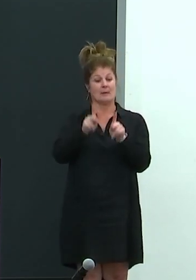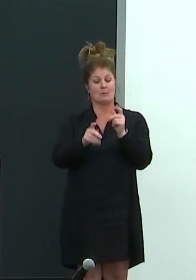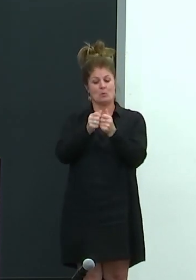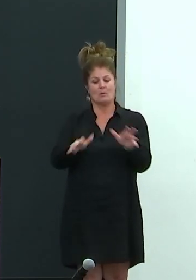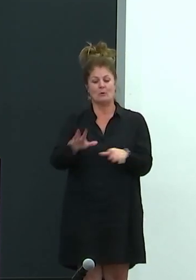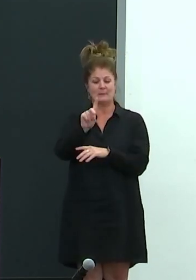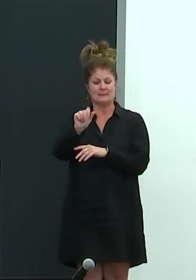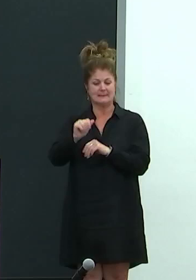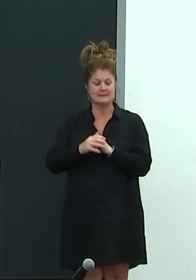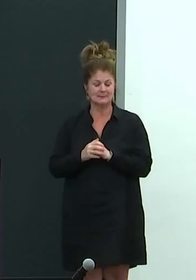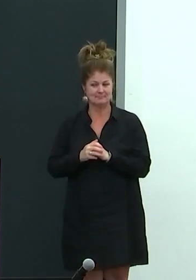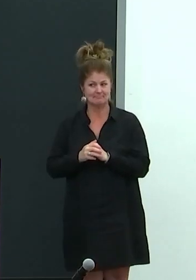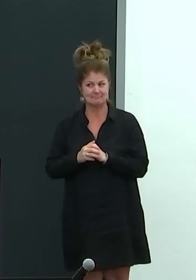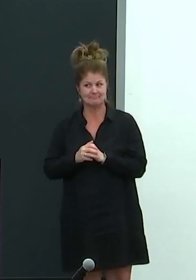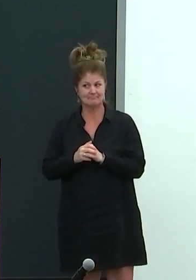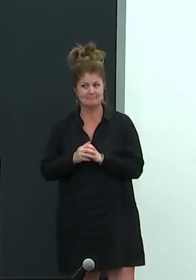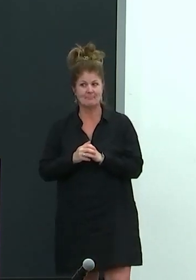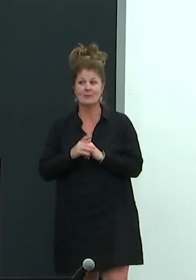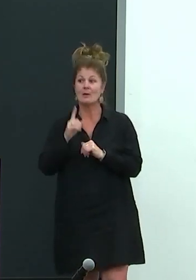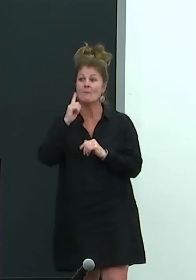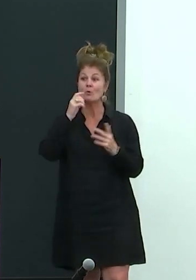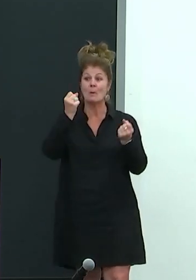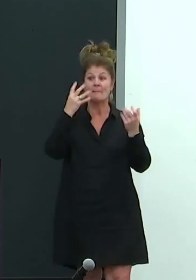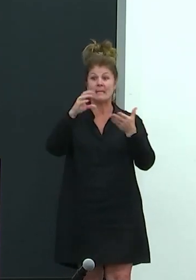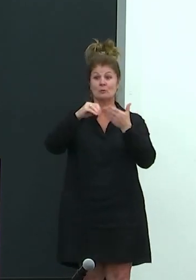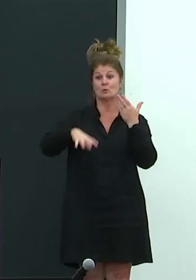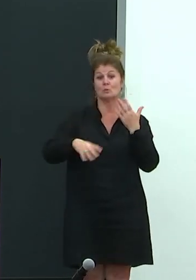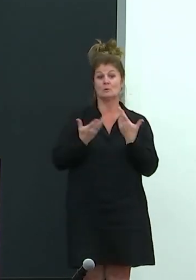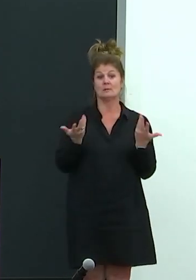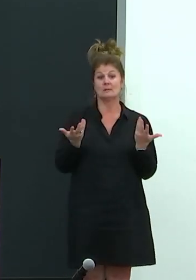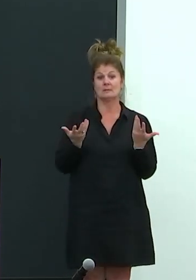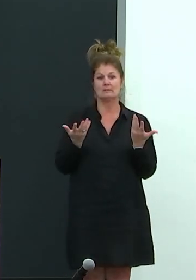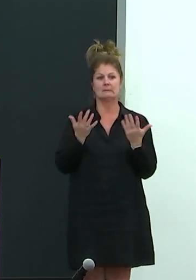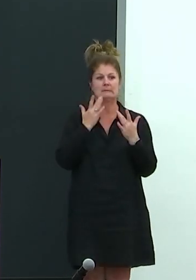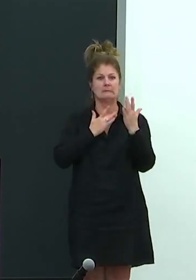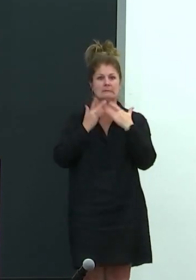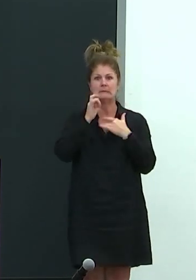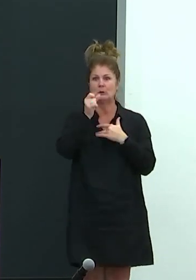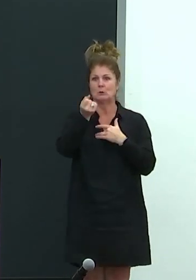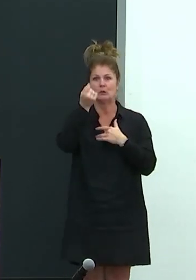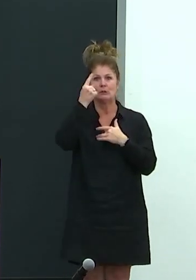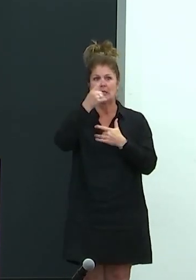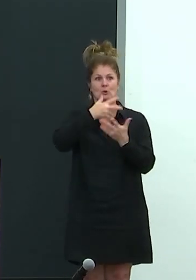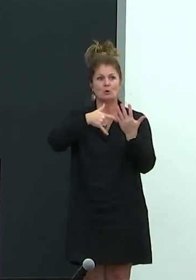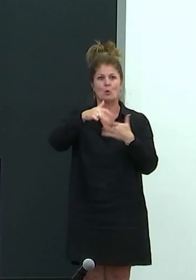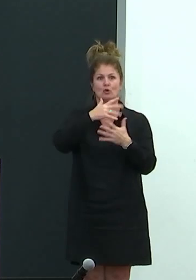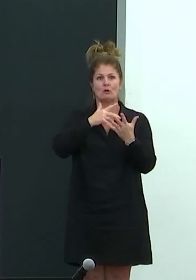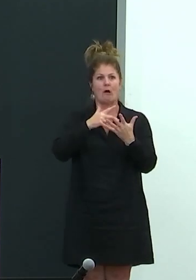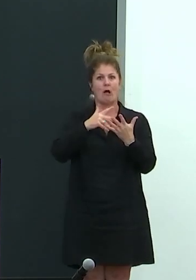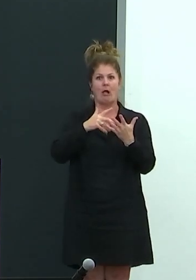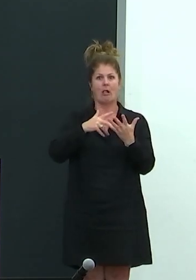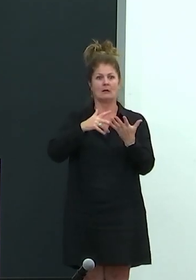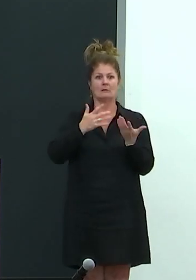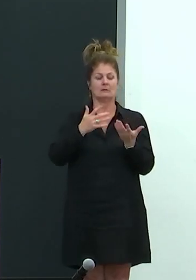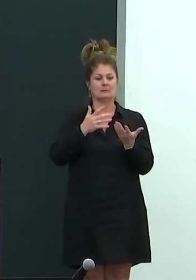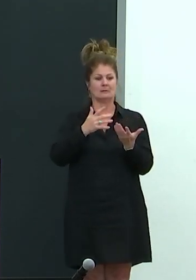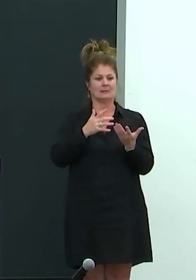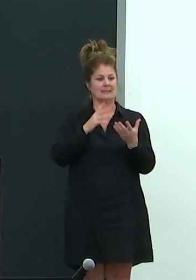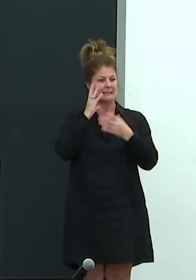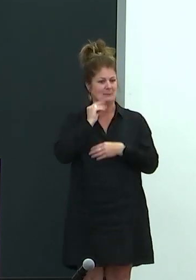disabilities. For many of these students, the lack of understanding social nuances leads to